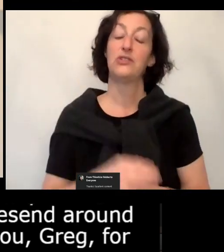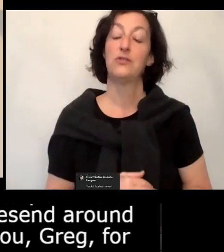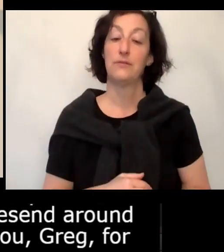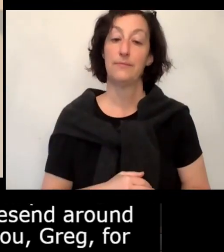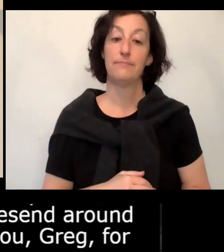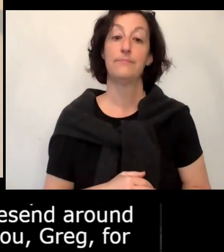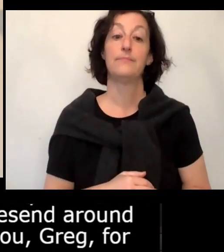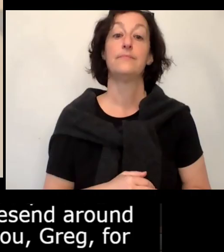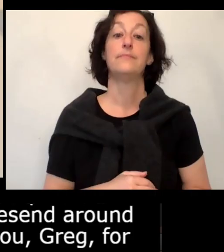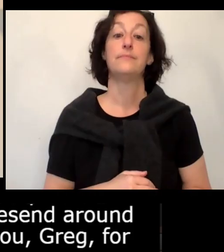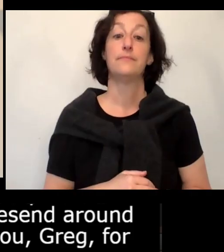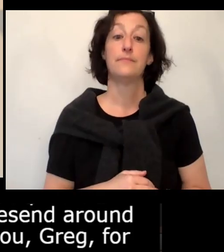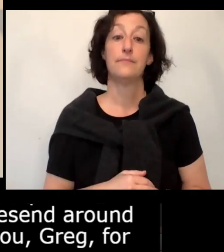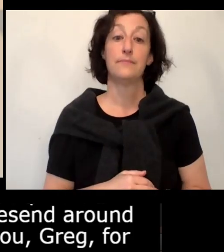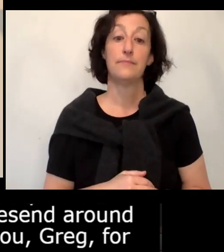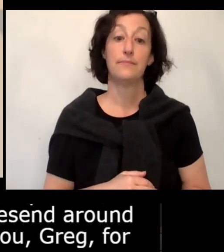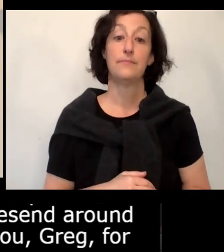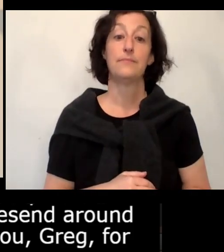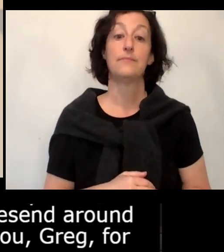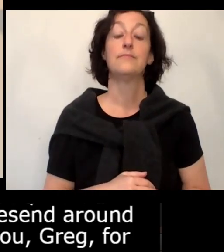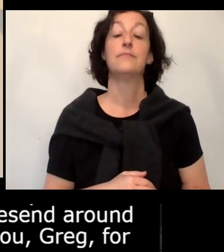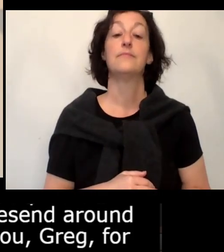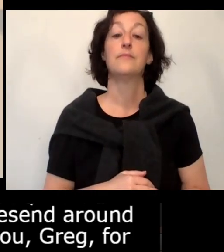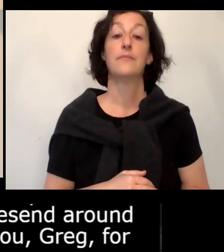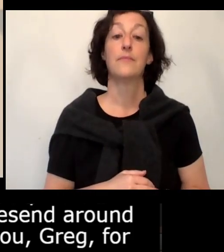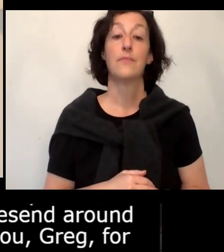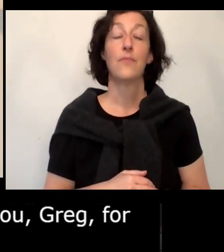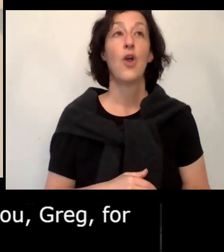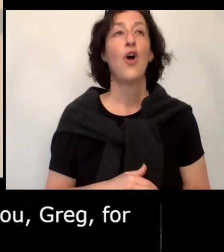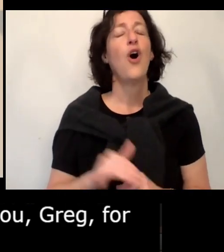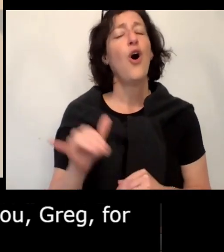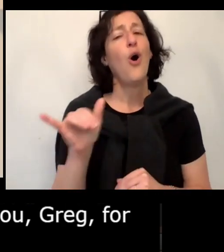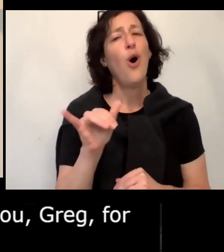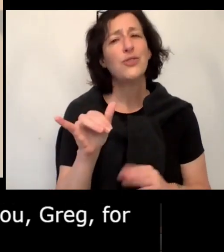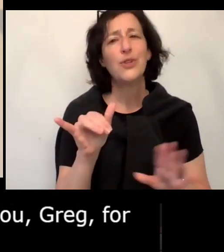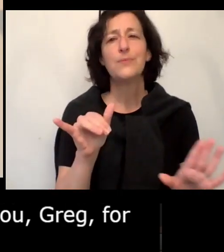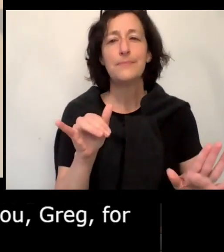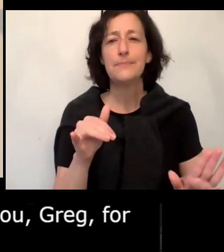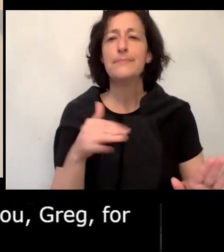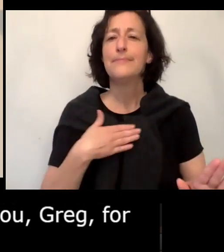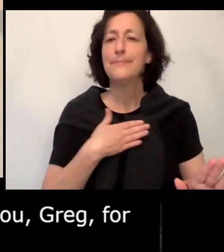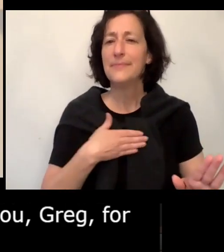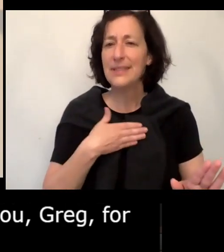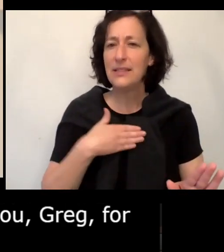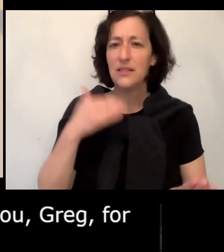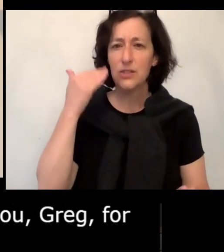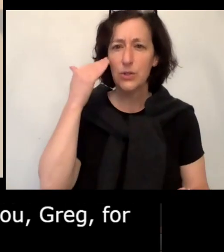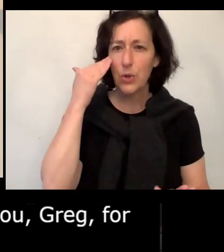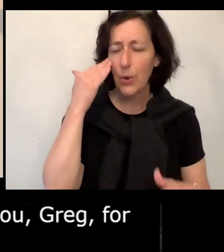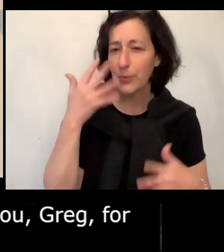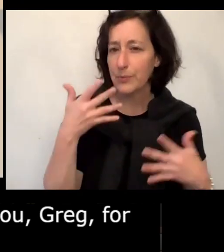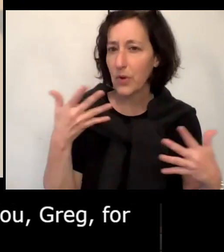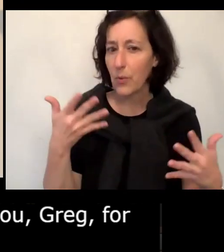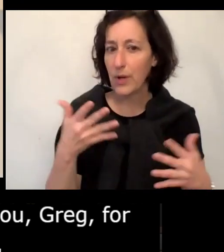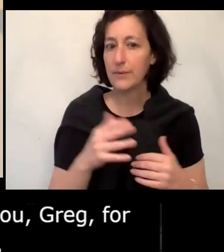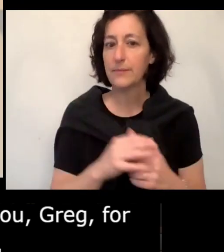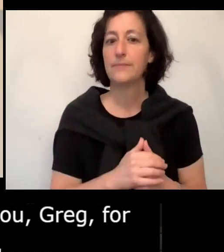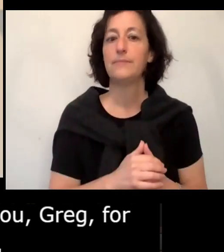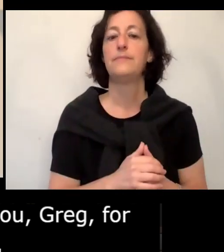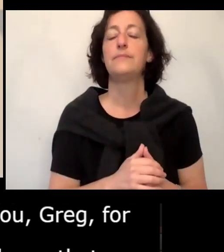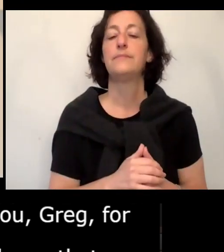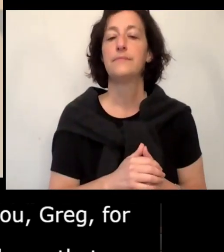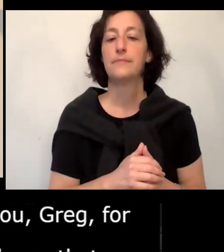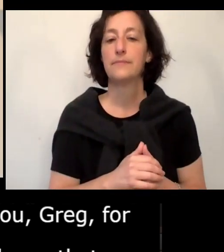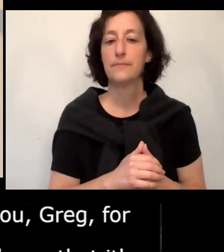And even I also want to make sure that people know that it's not